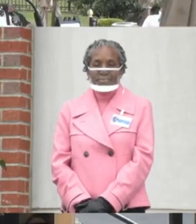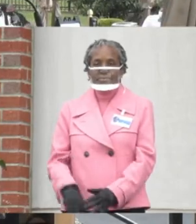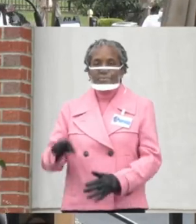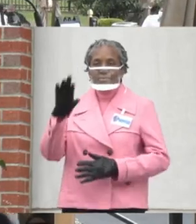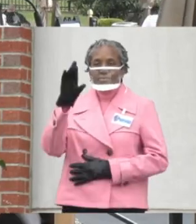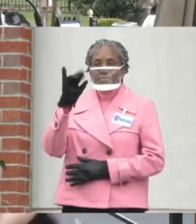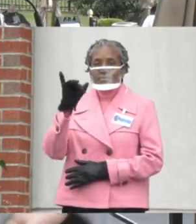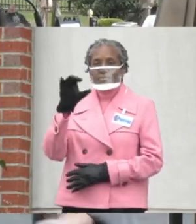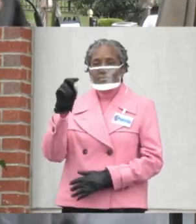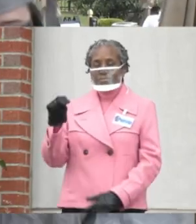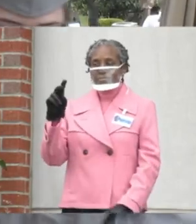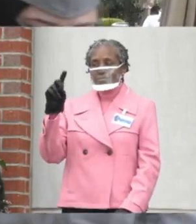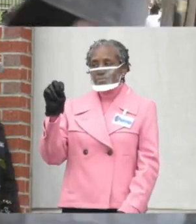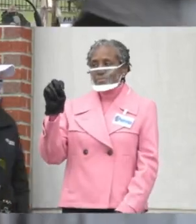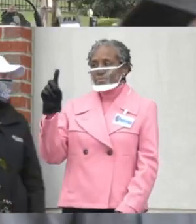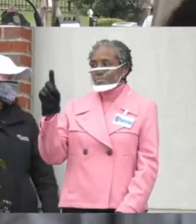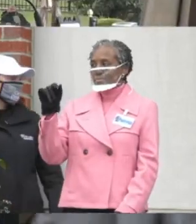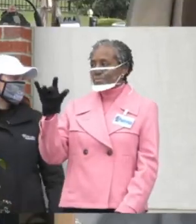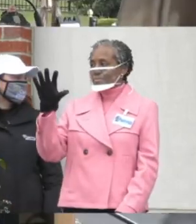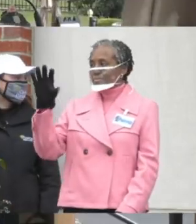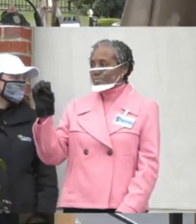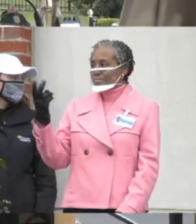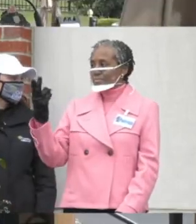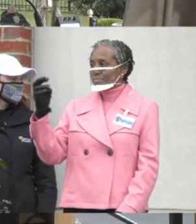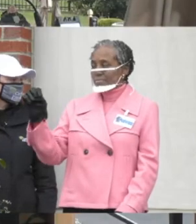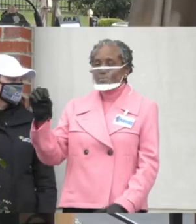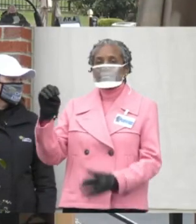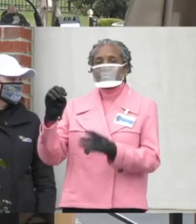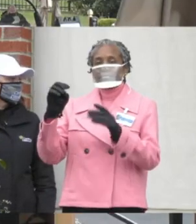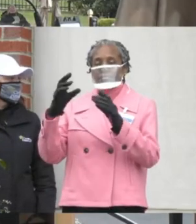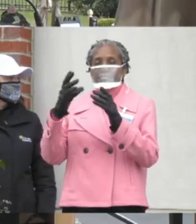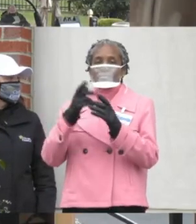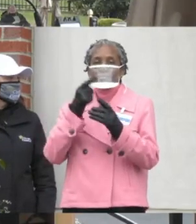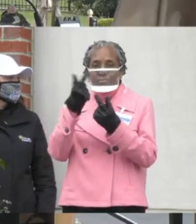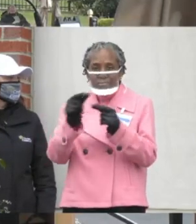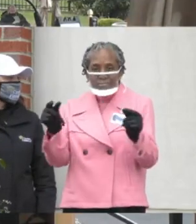Ryan DeLoach, Horticulture Technology.